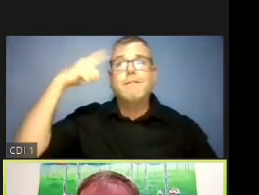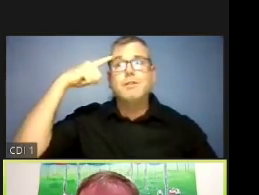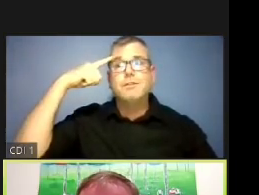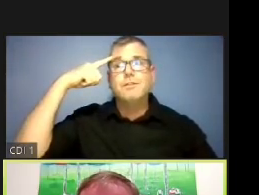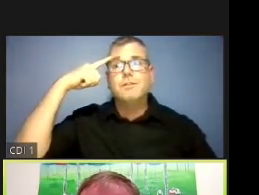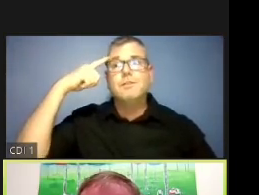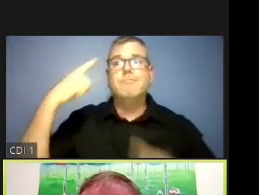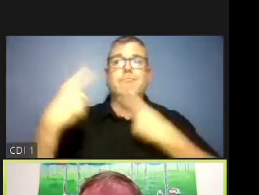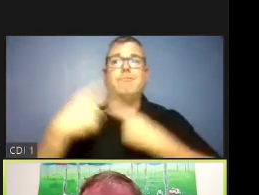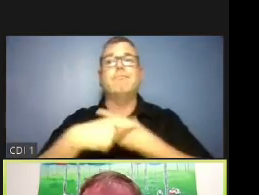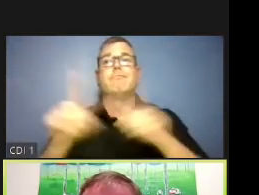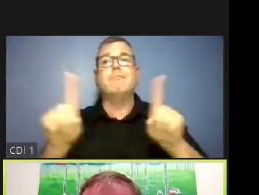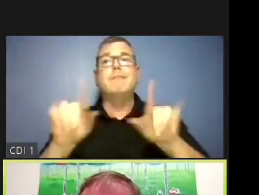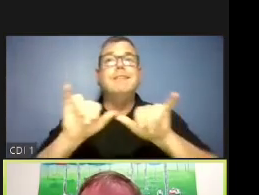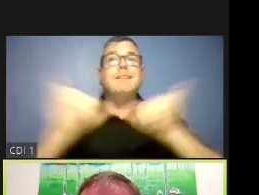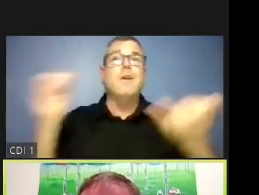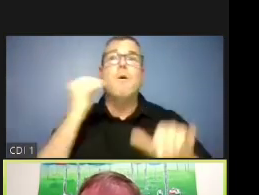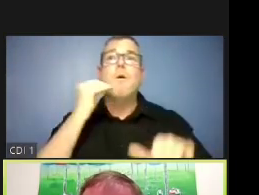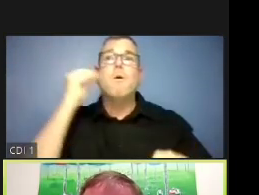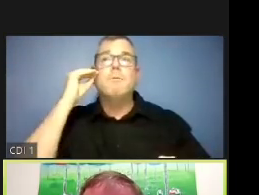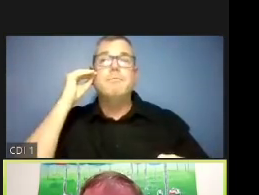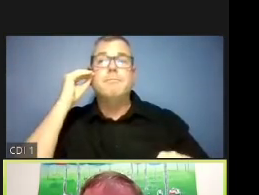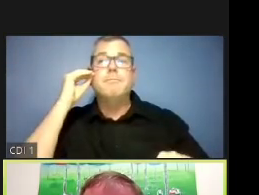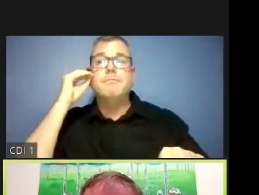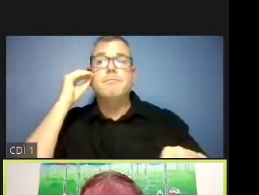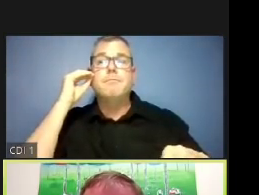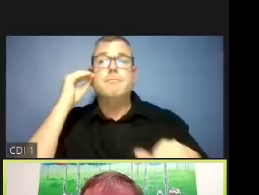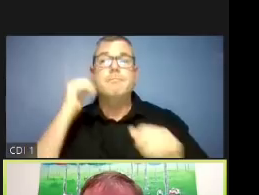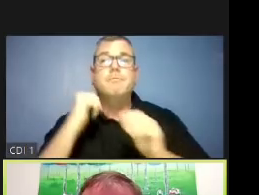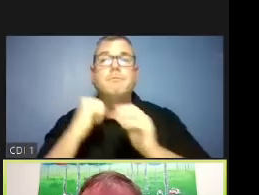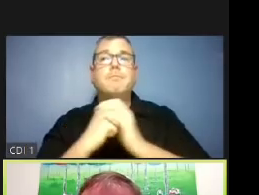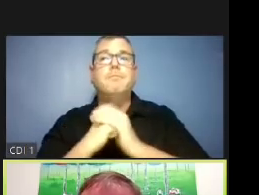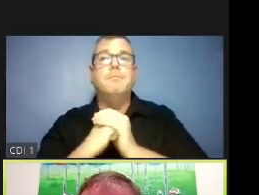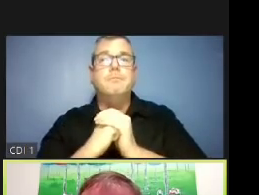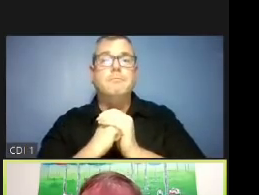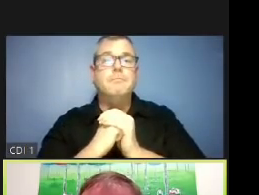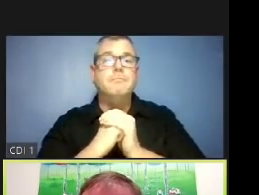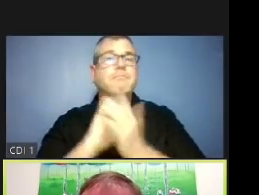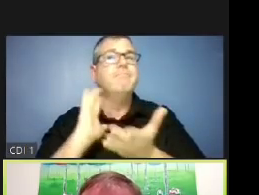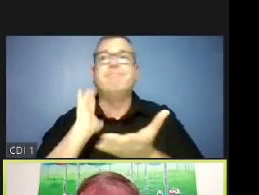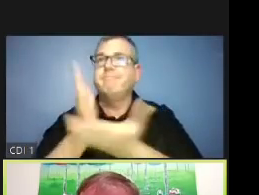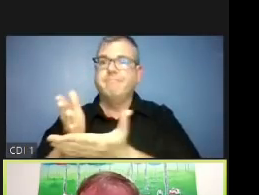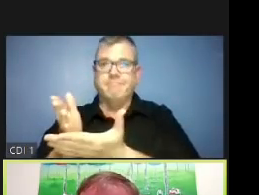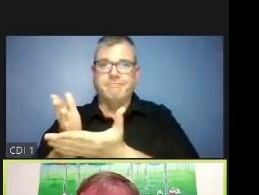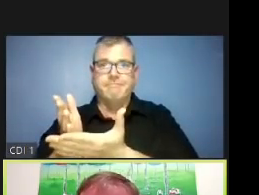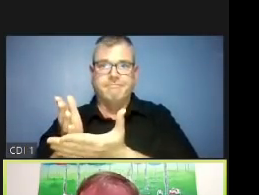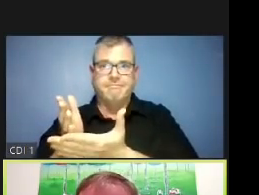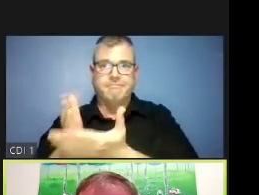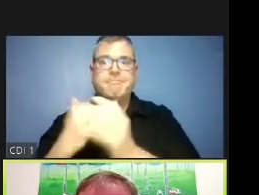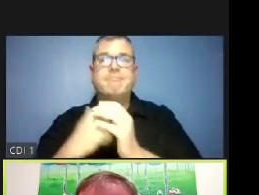in place in early December based on projected ICU